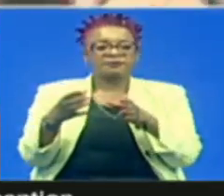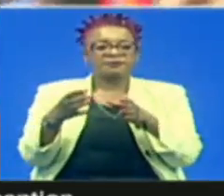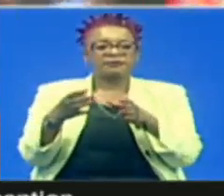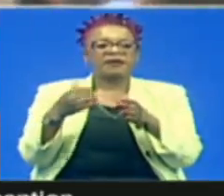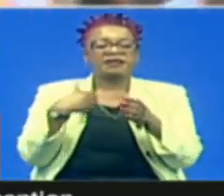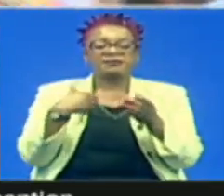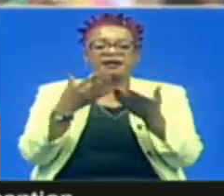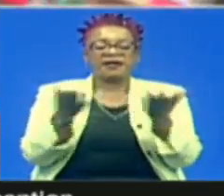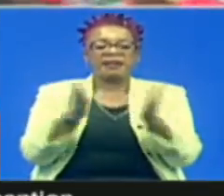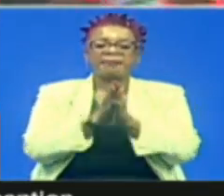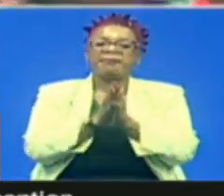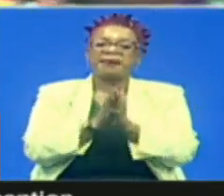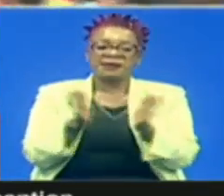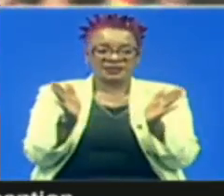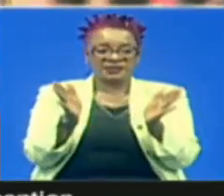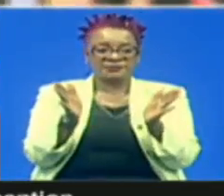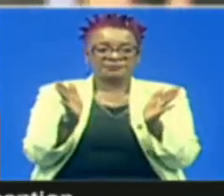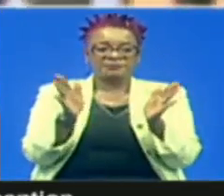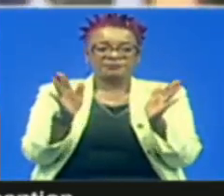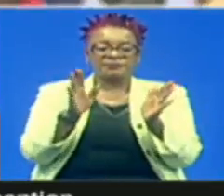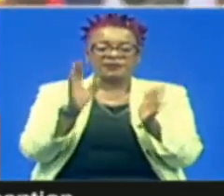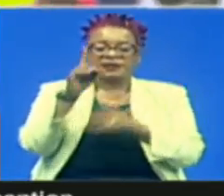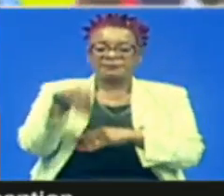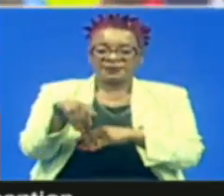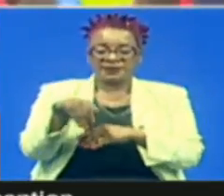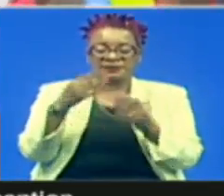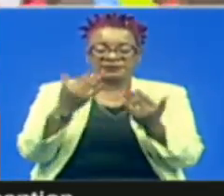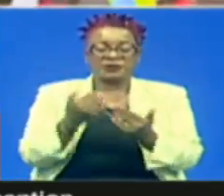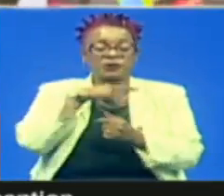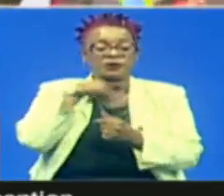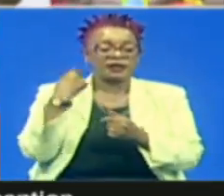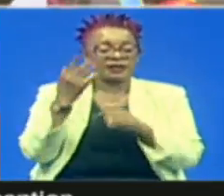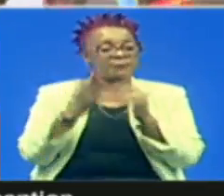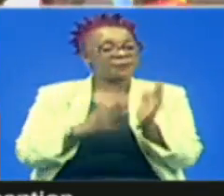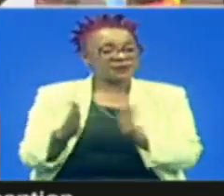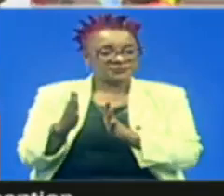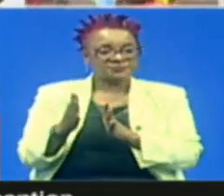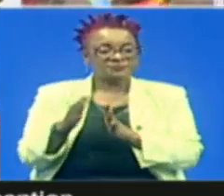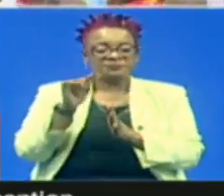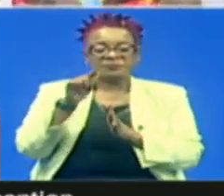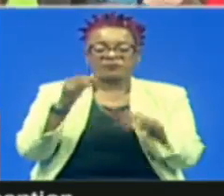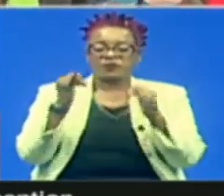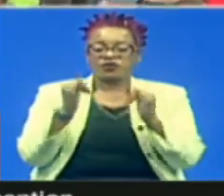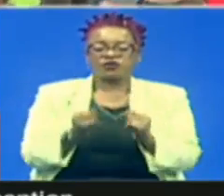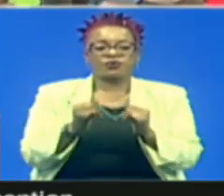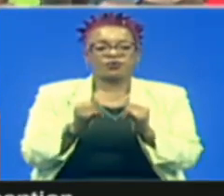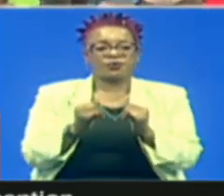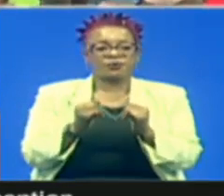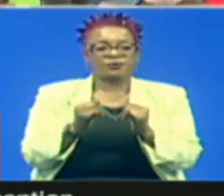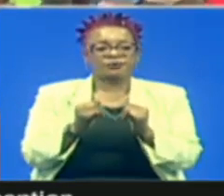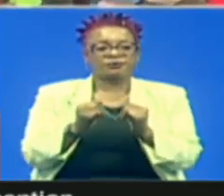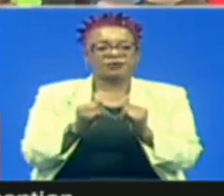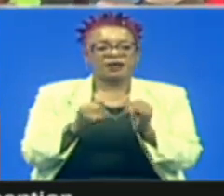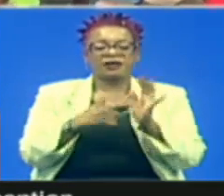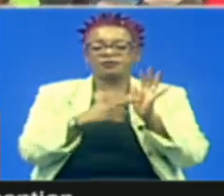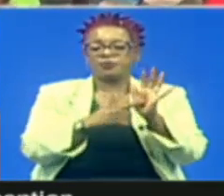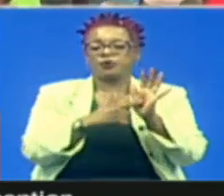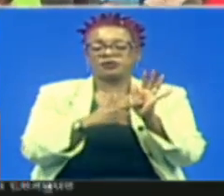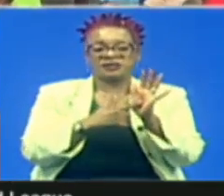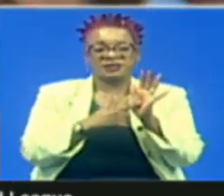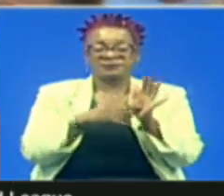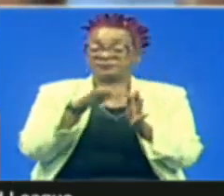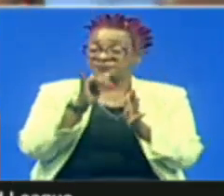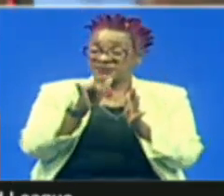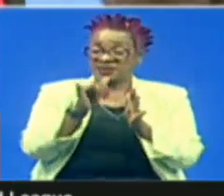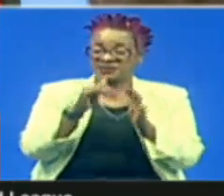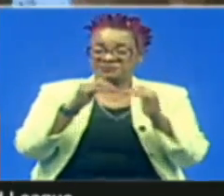underlined in public. The deputy president's assassination plot is the new source of strife, exposing the fault lines